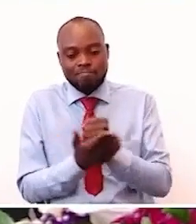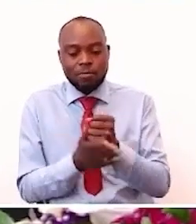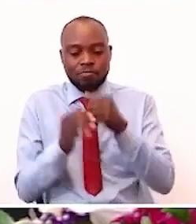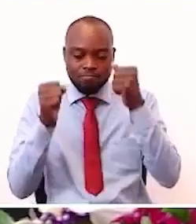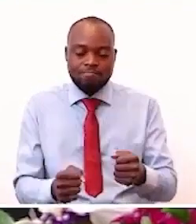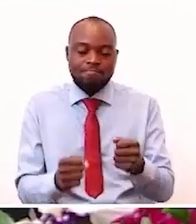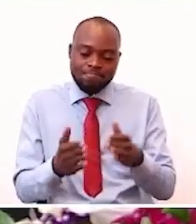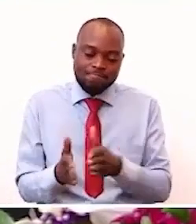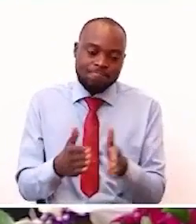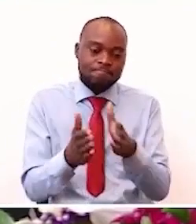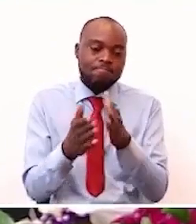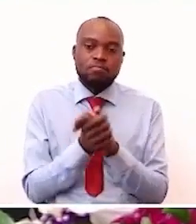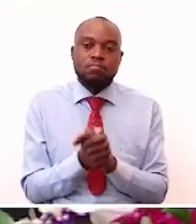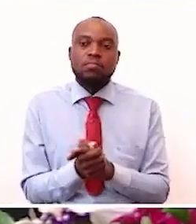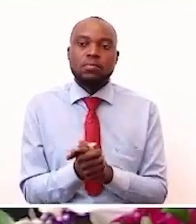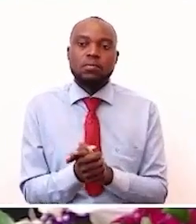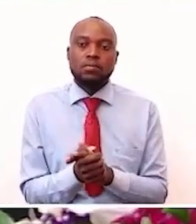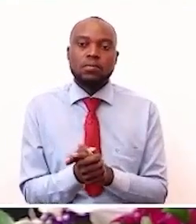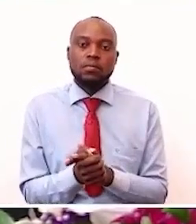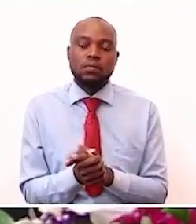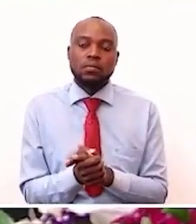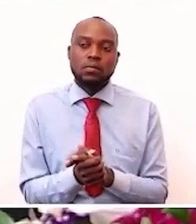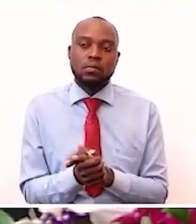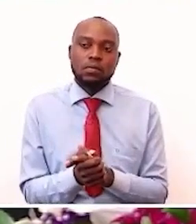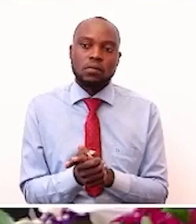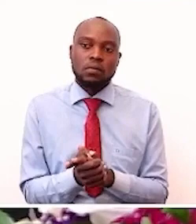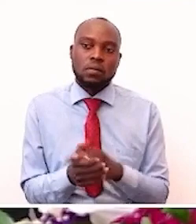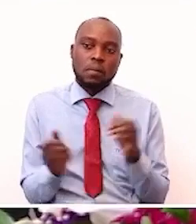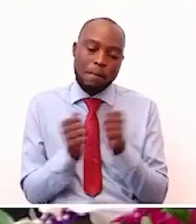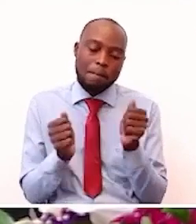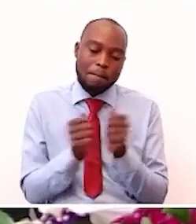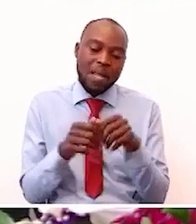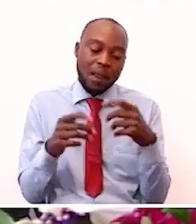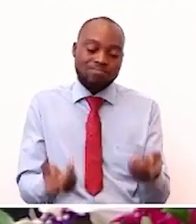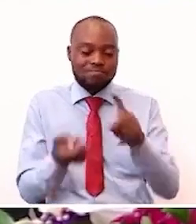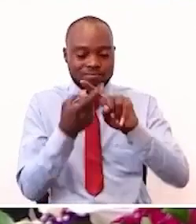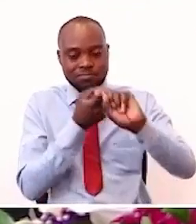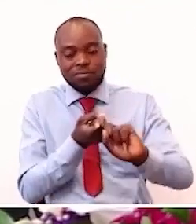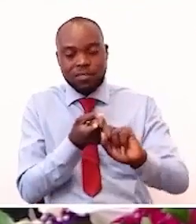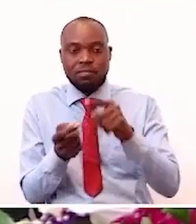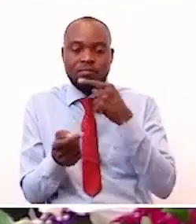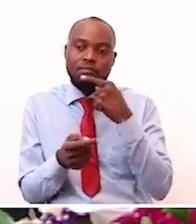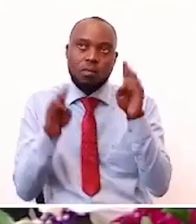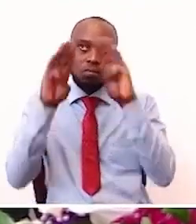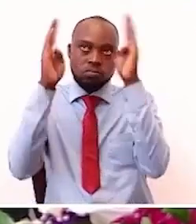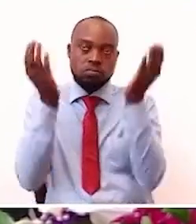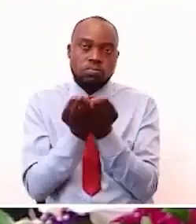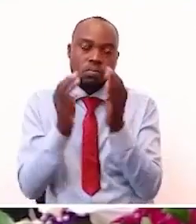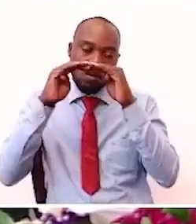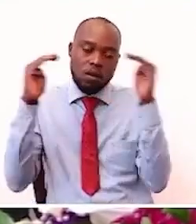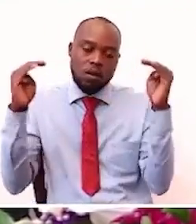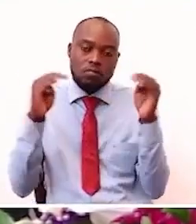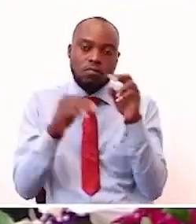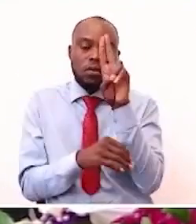38 recommendations of the Mbeki panel report, many of which were reiterated at the global level in the UN